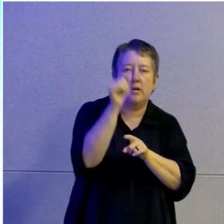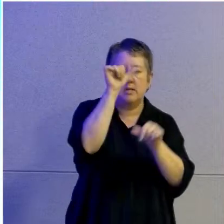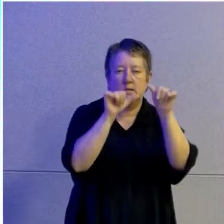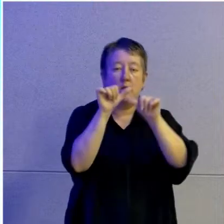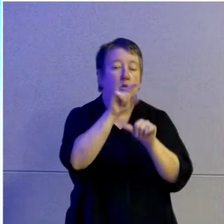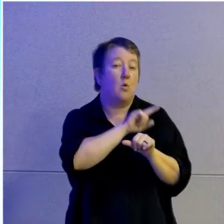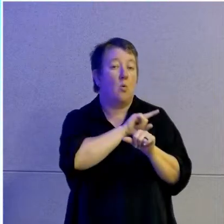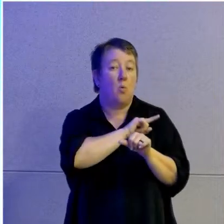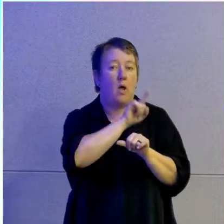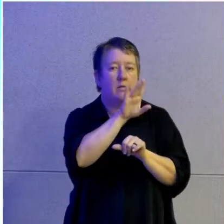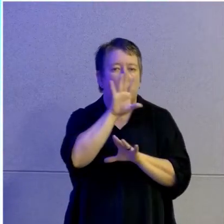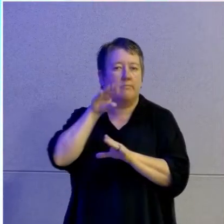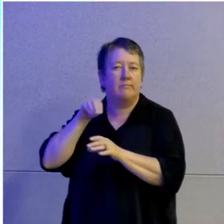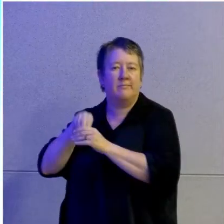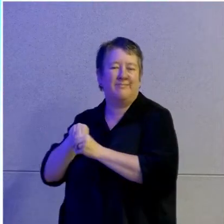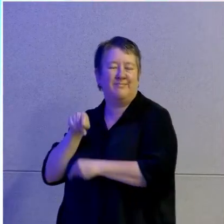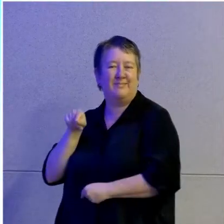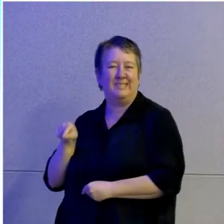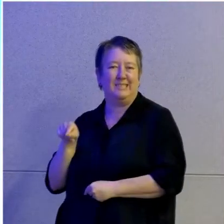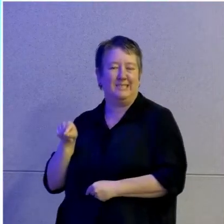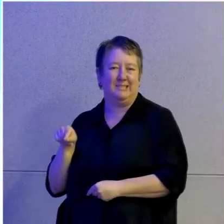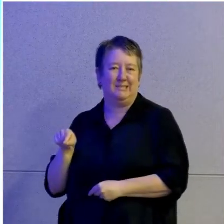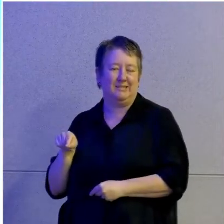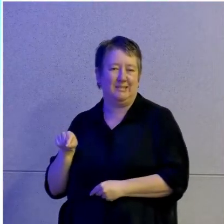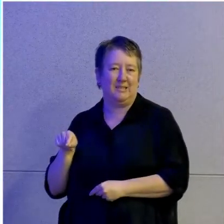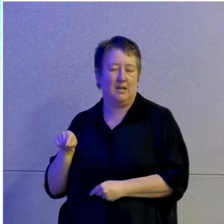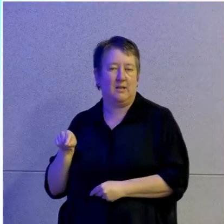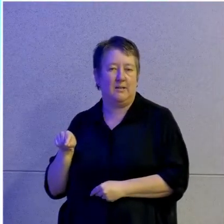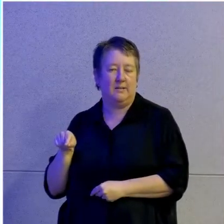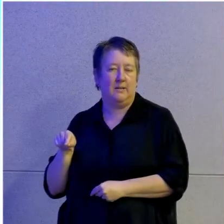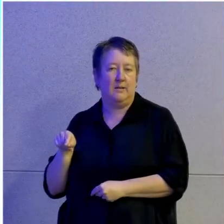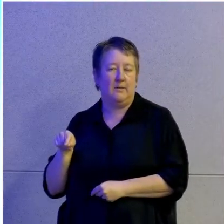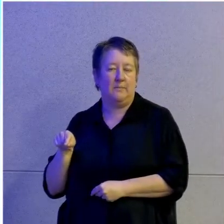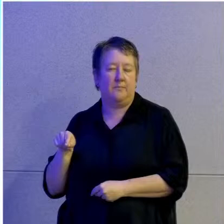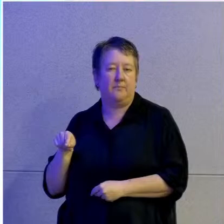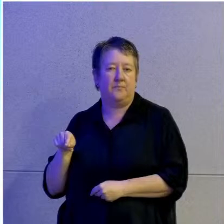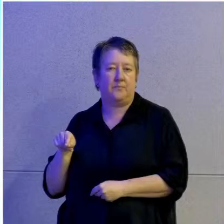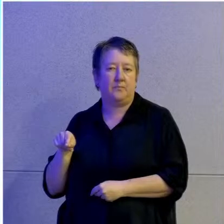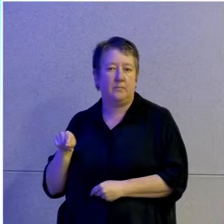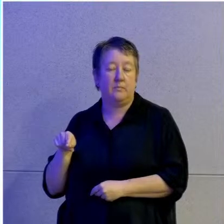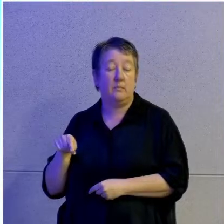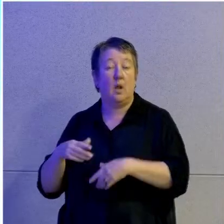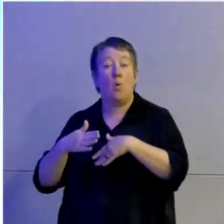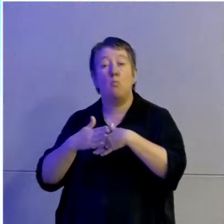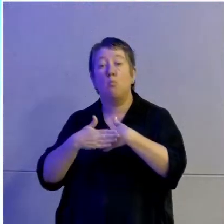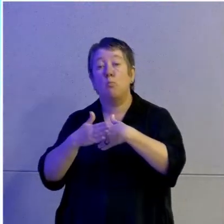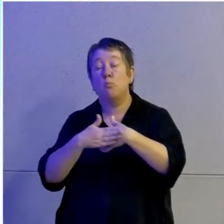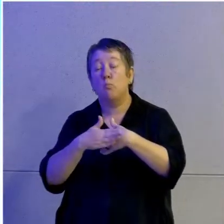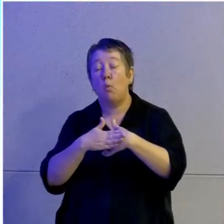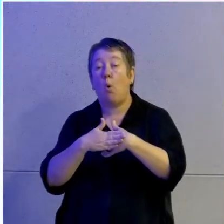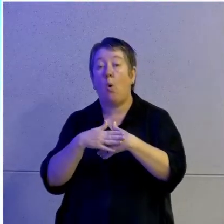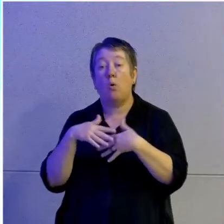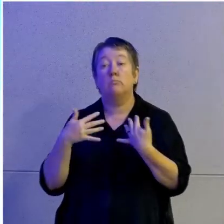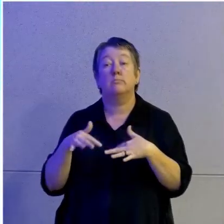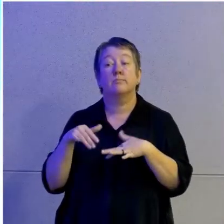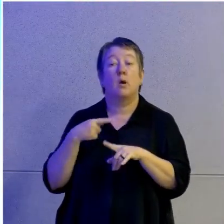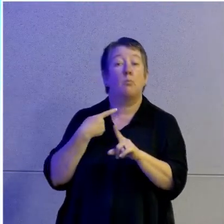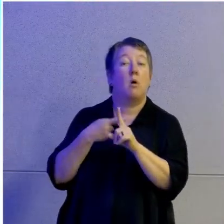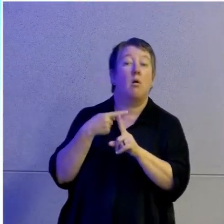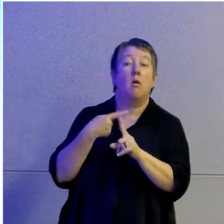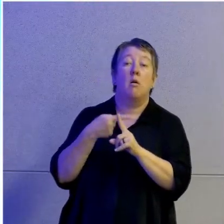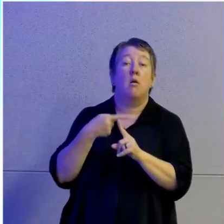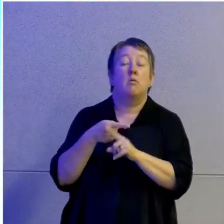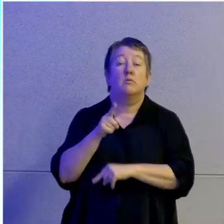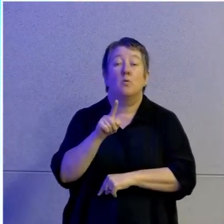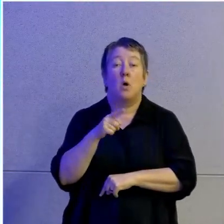in CERN. And what is even more encouraging is that we see others